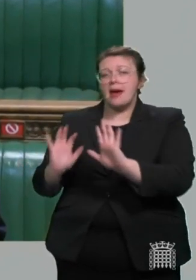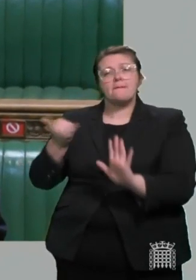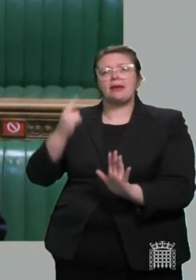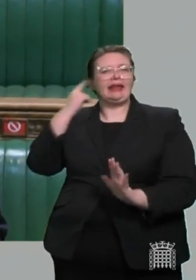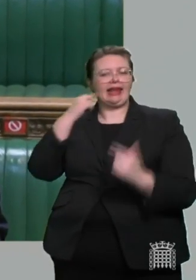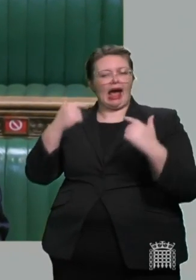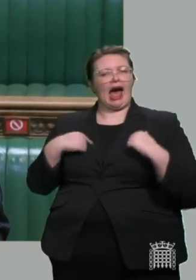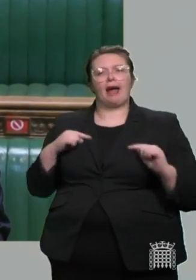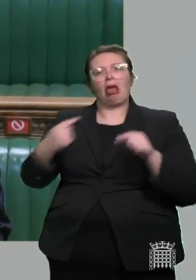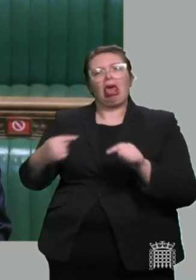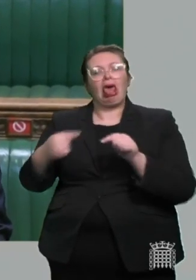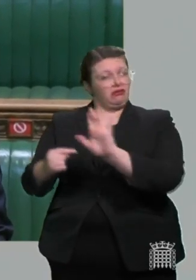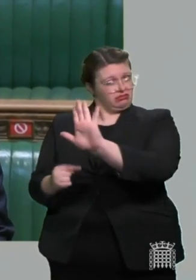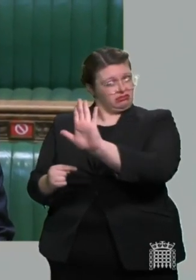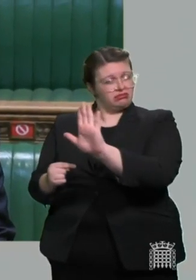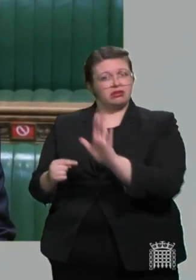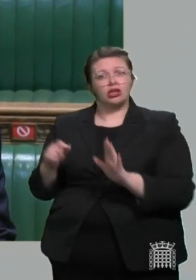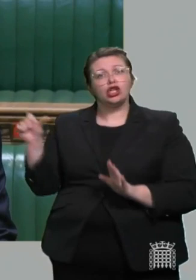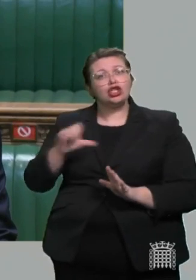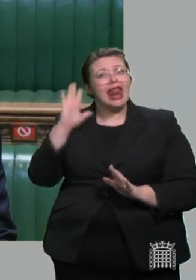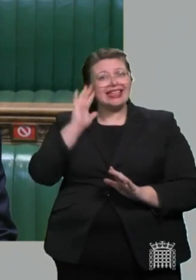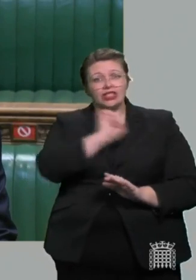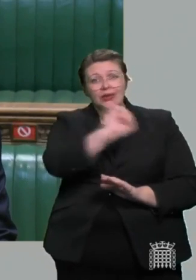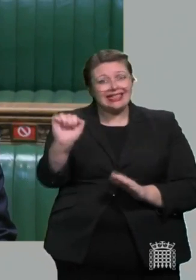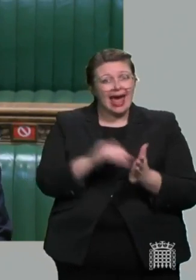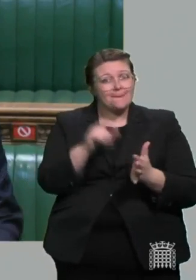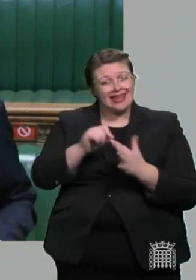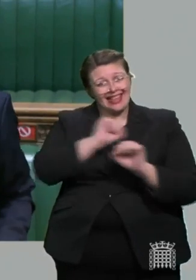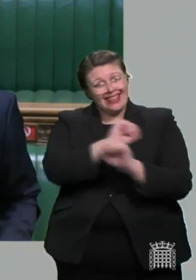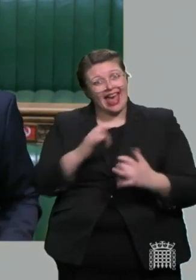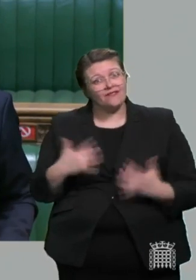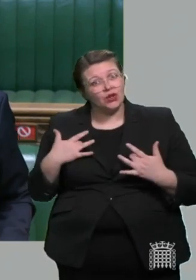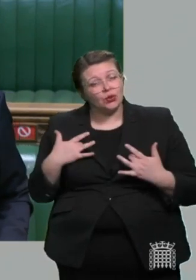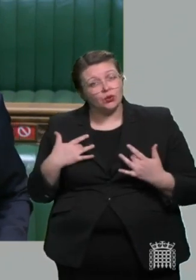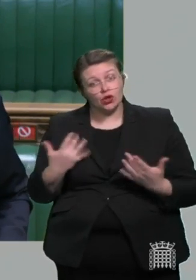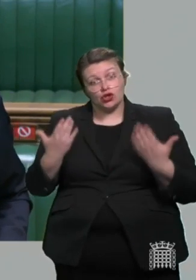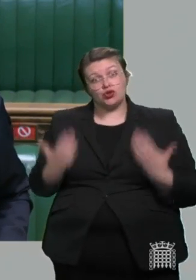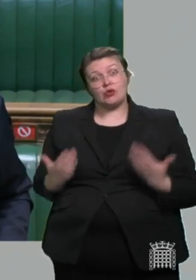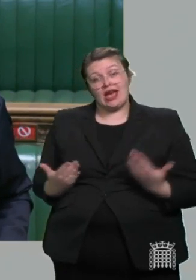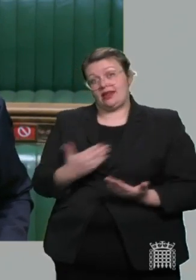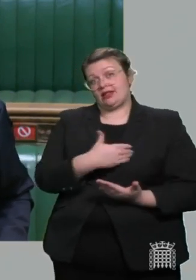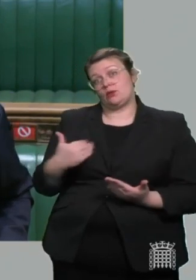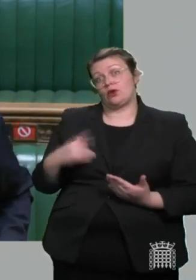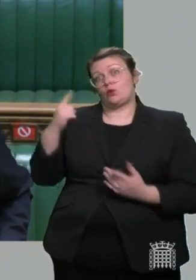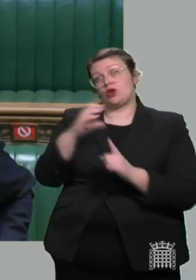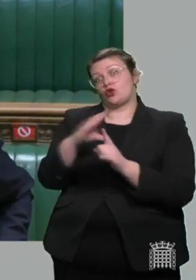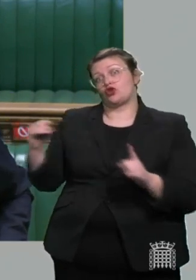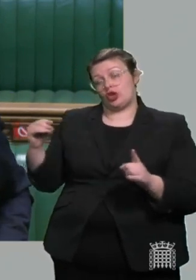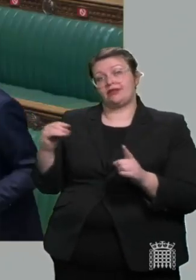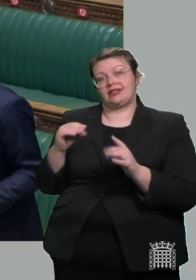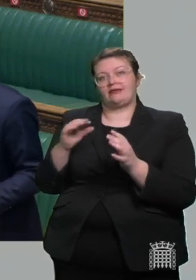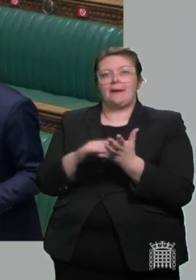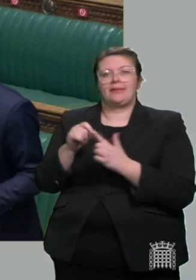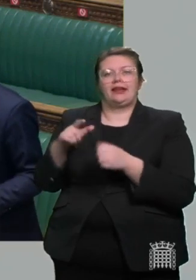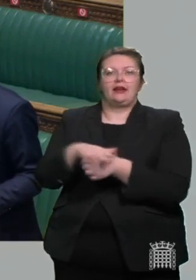Secretary-General, he should listen to his own MPs. Just this morning, the Conservative MP for Bournemouth East said,